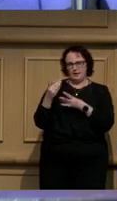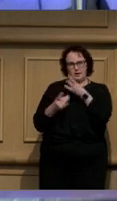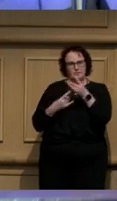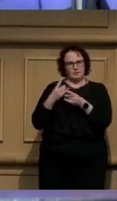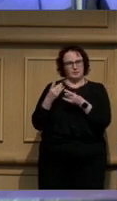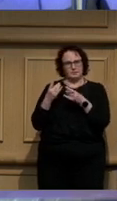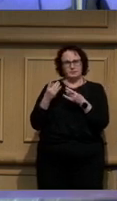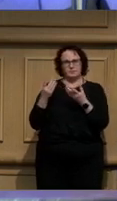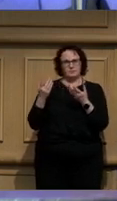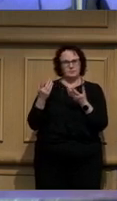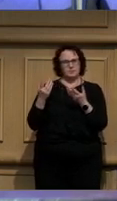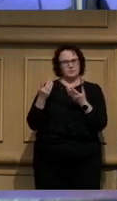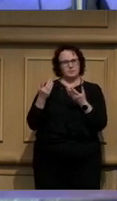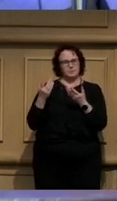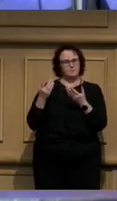politically.